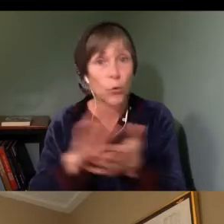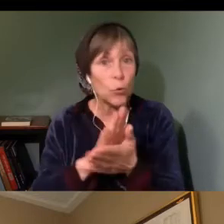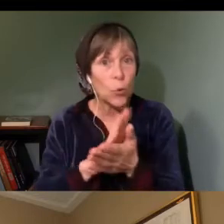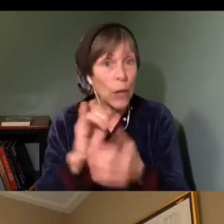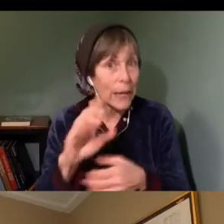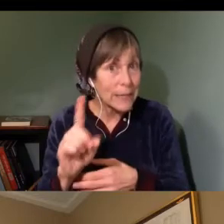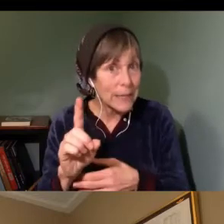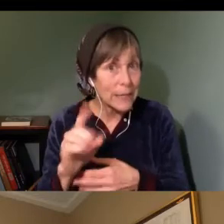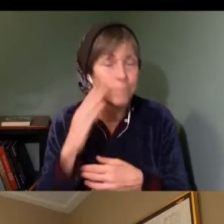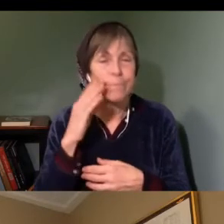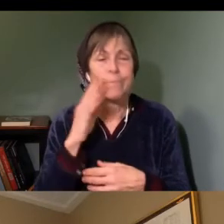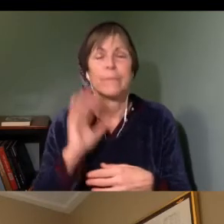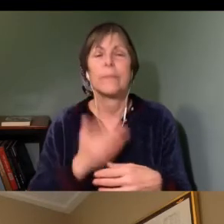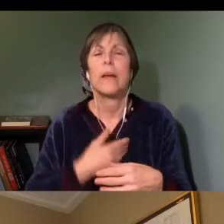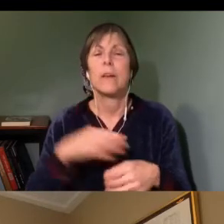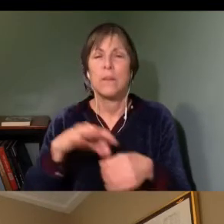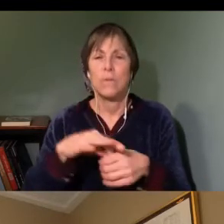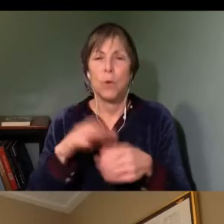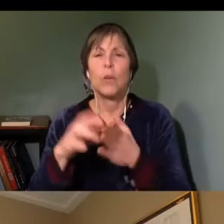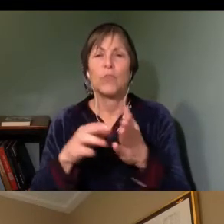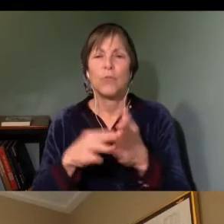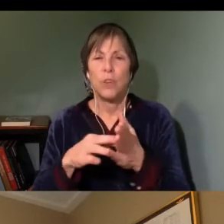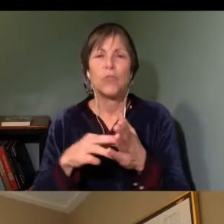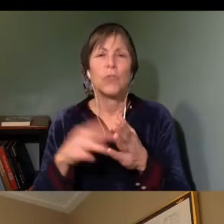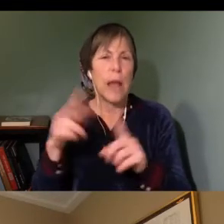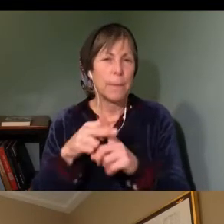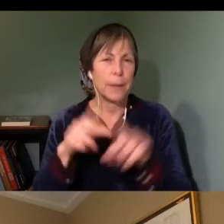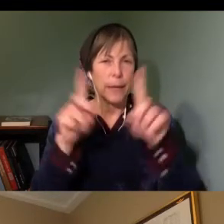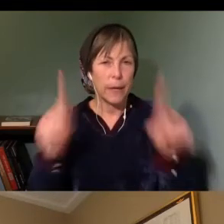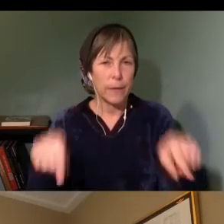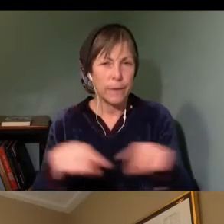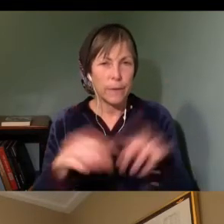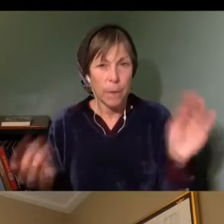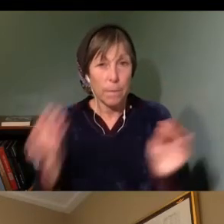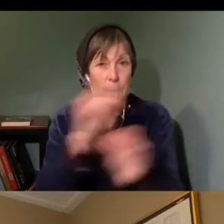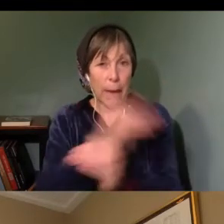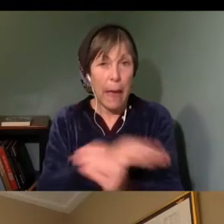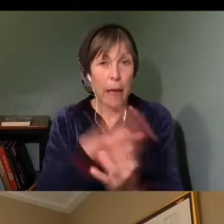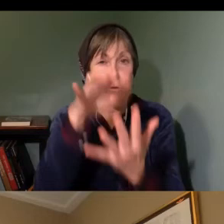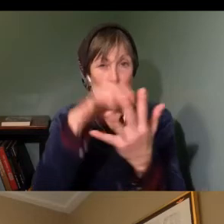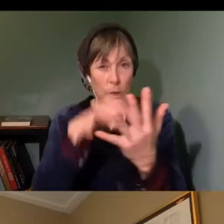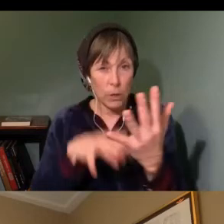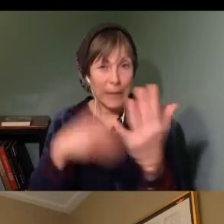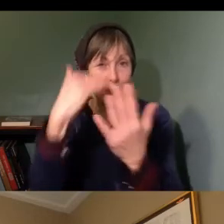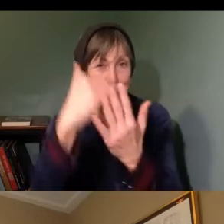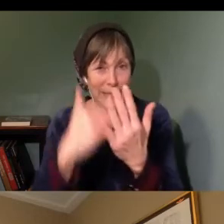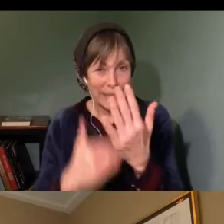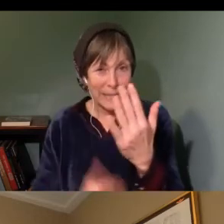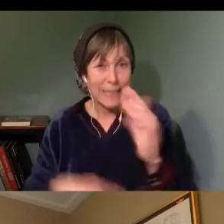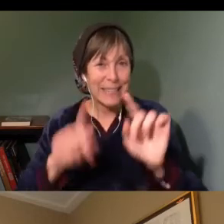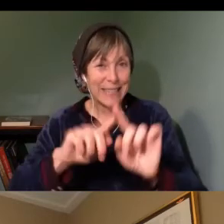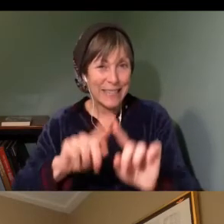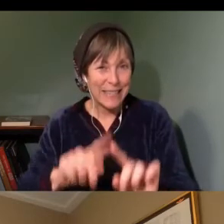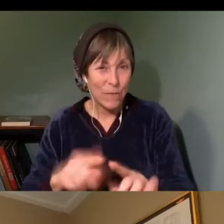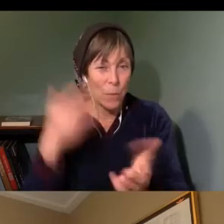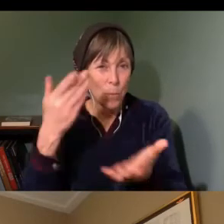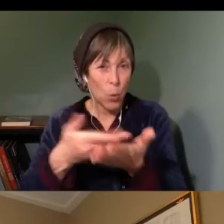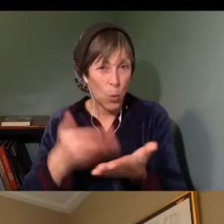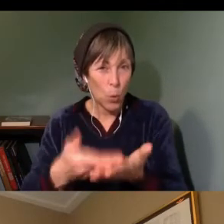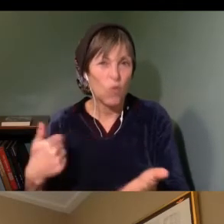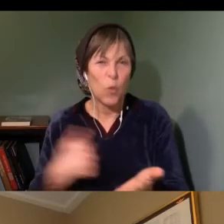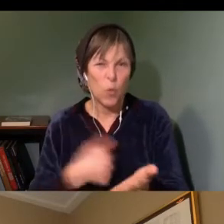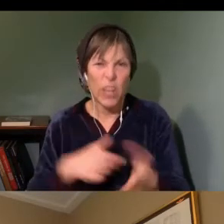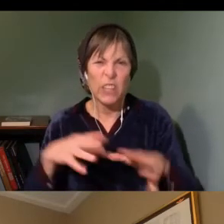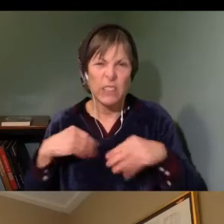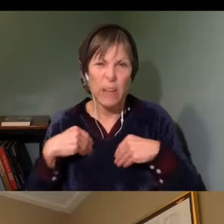road registration application we have a list which is not exhaustive of the different types of documentation that we'll accept and i've